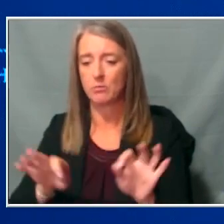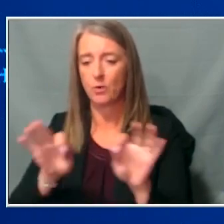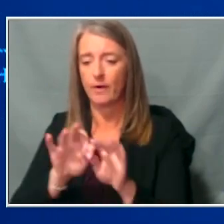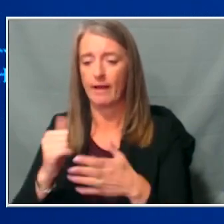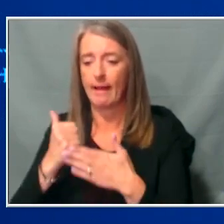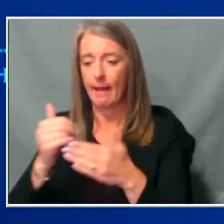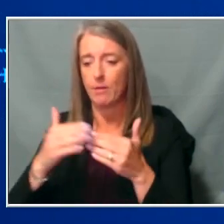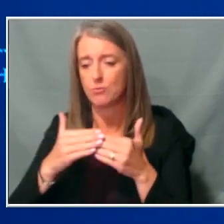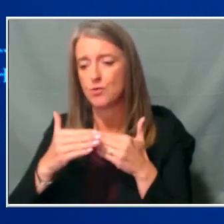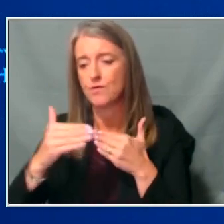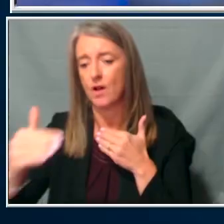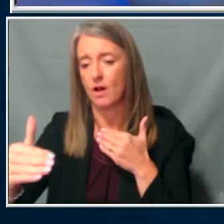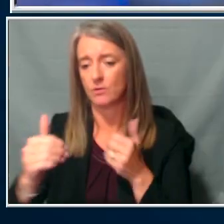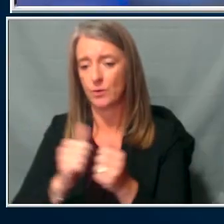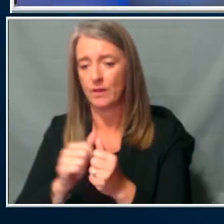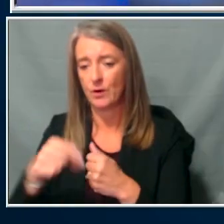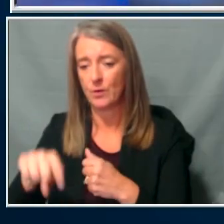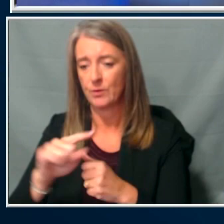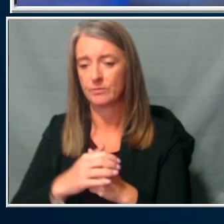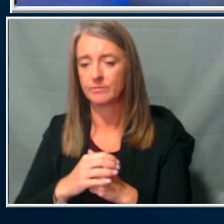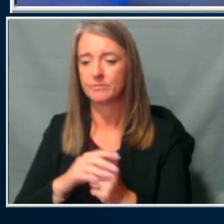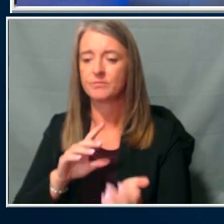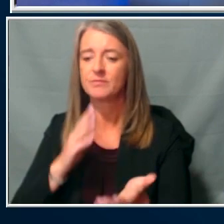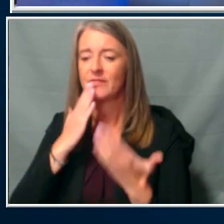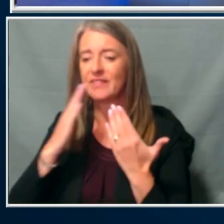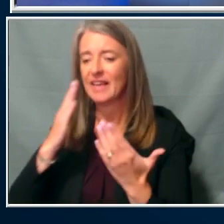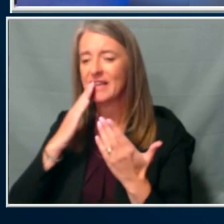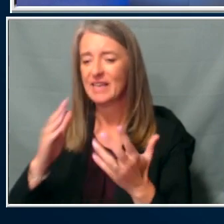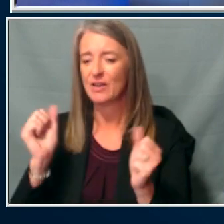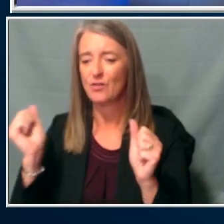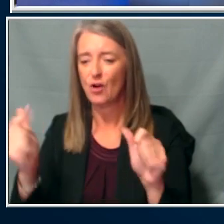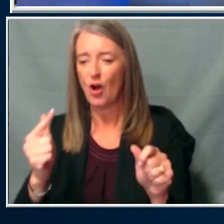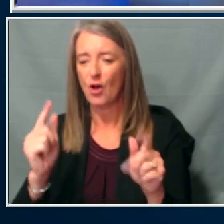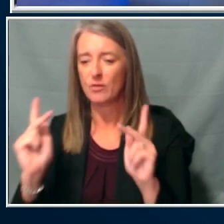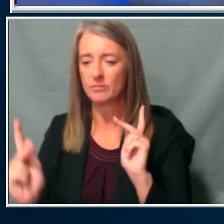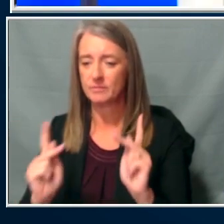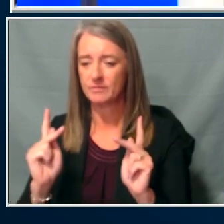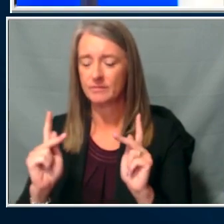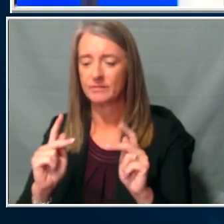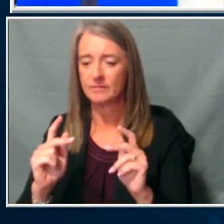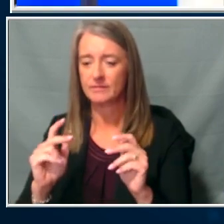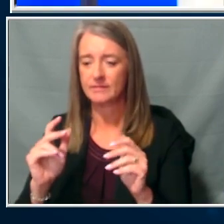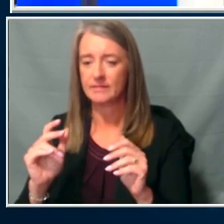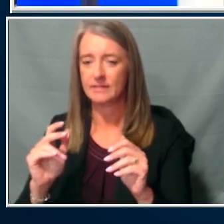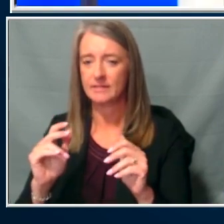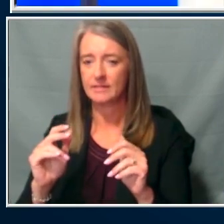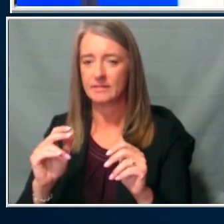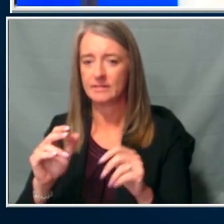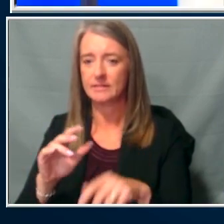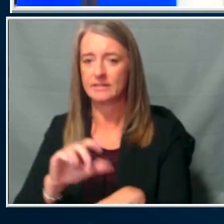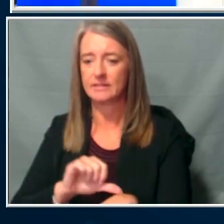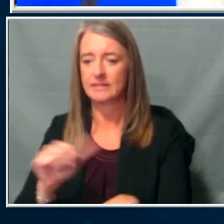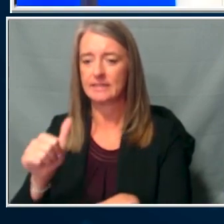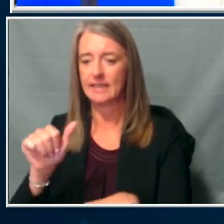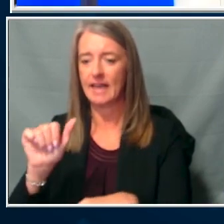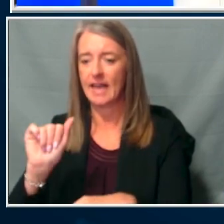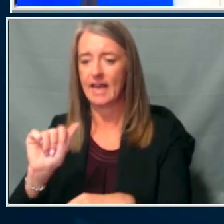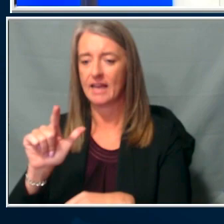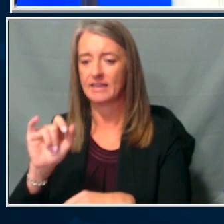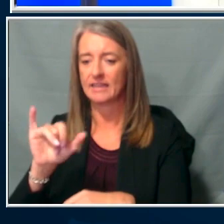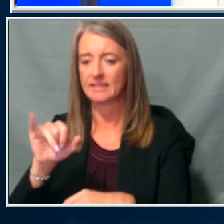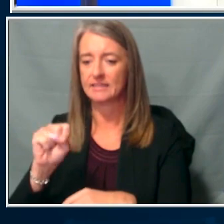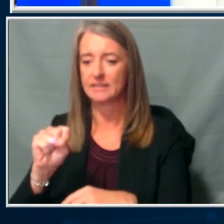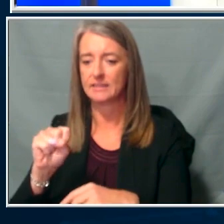on that path with you. Doc Hawk, thanks so much. Thanks to all of our guests. All Things Heart is coming up at 10 a.m. Here's Alexis Del Cid with a